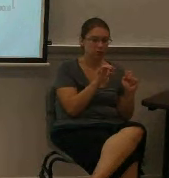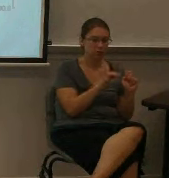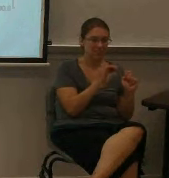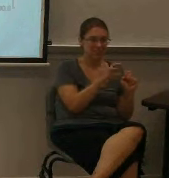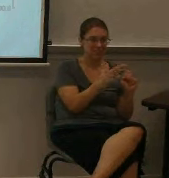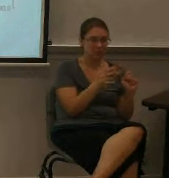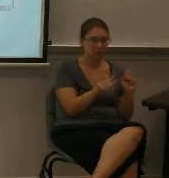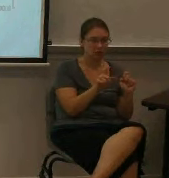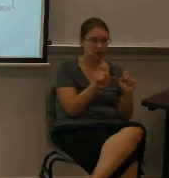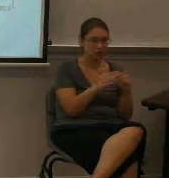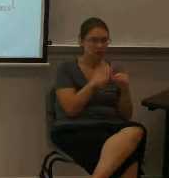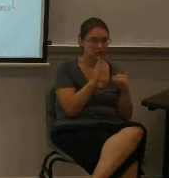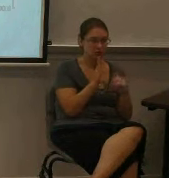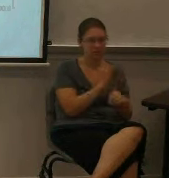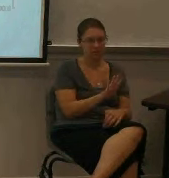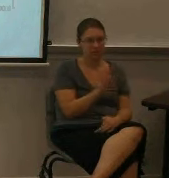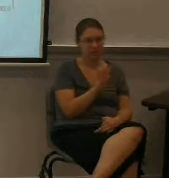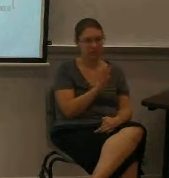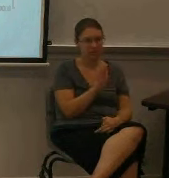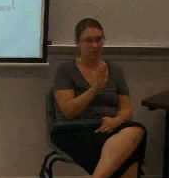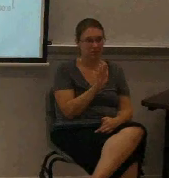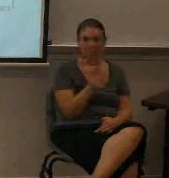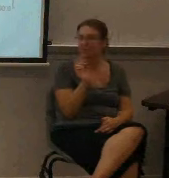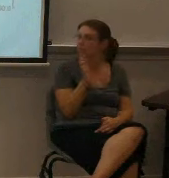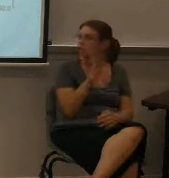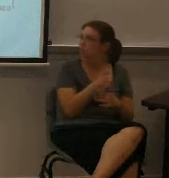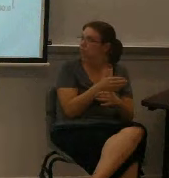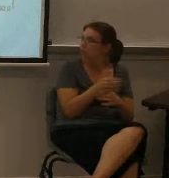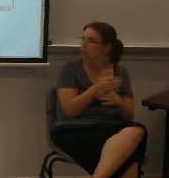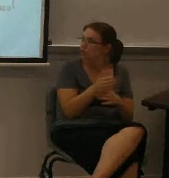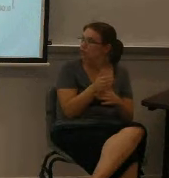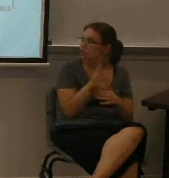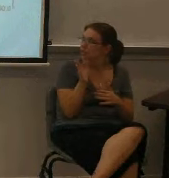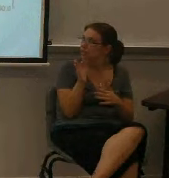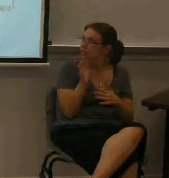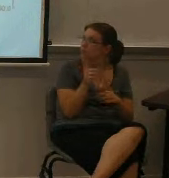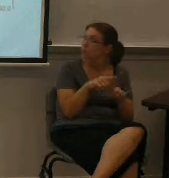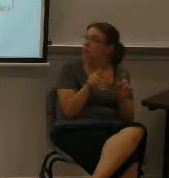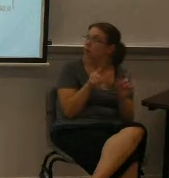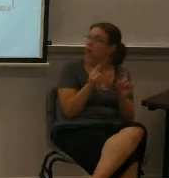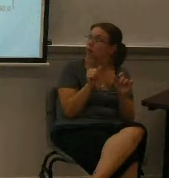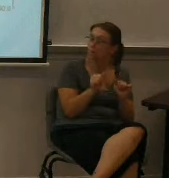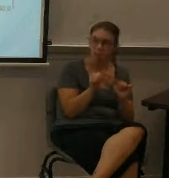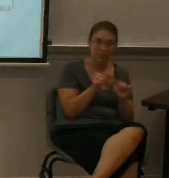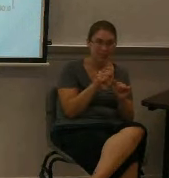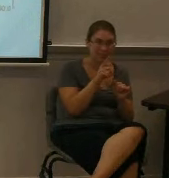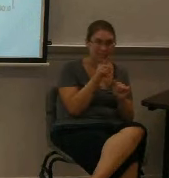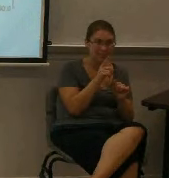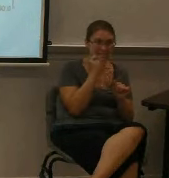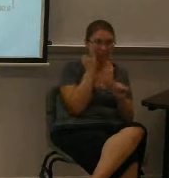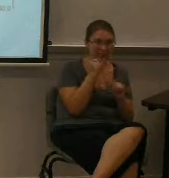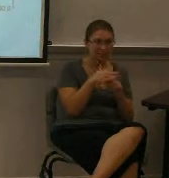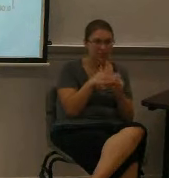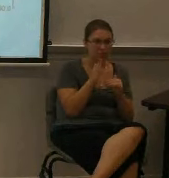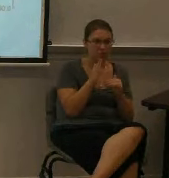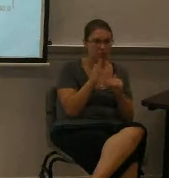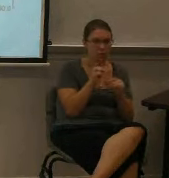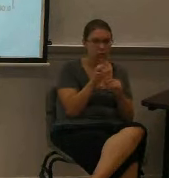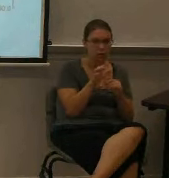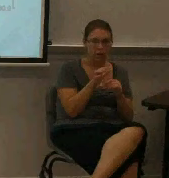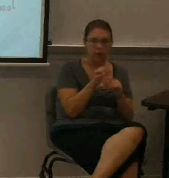above, probably above this range, somewhere in here. But the probability is if it's up at over